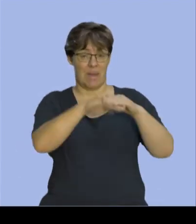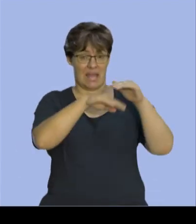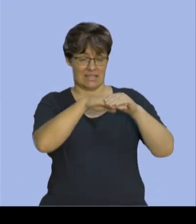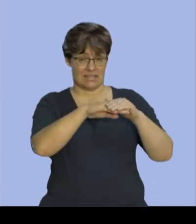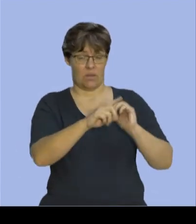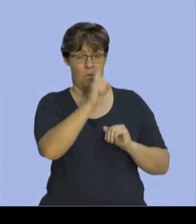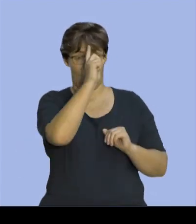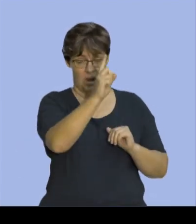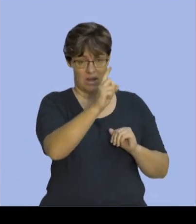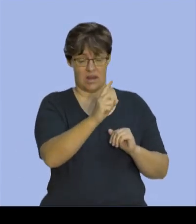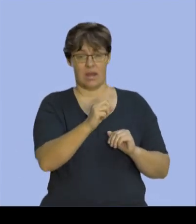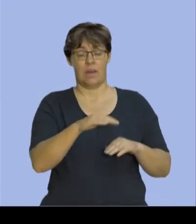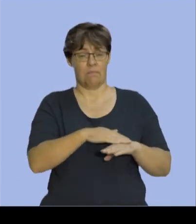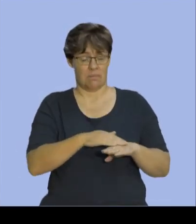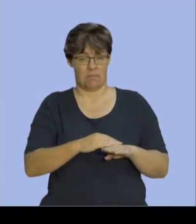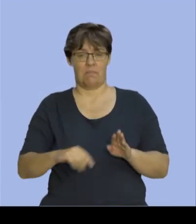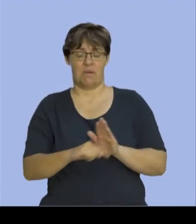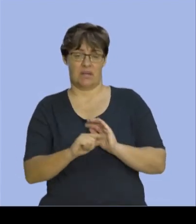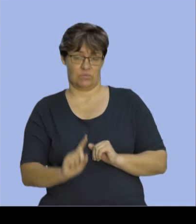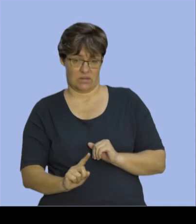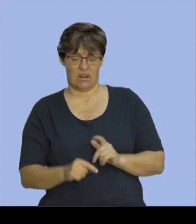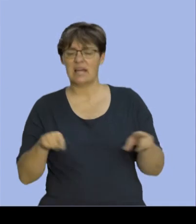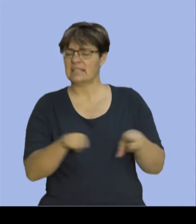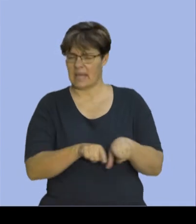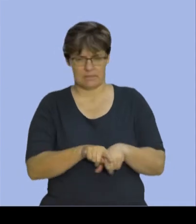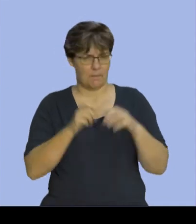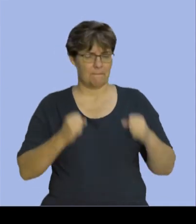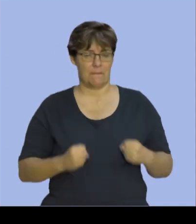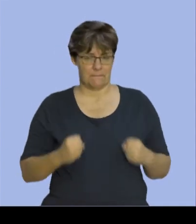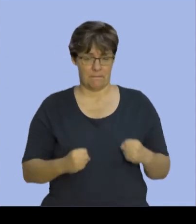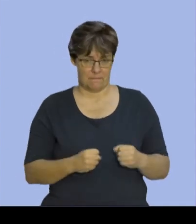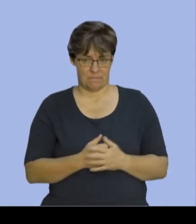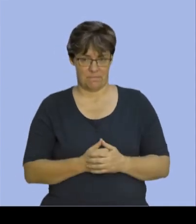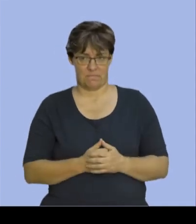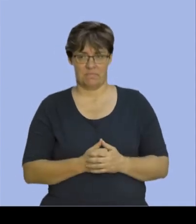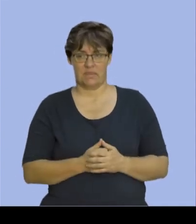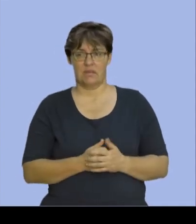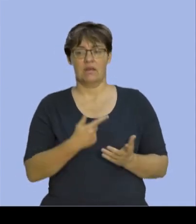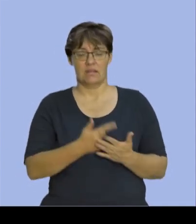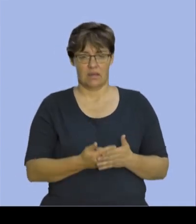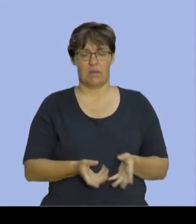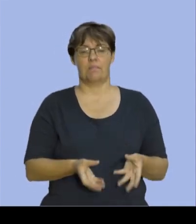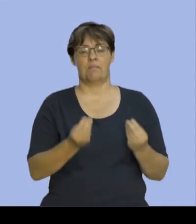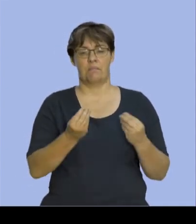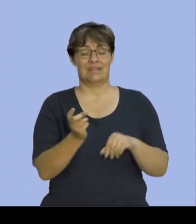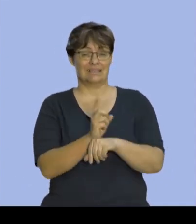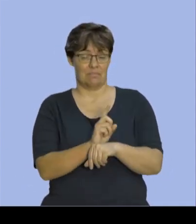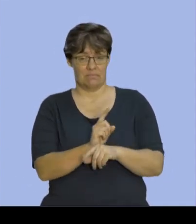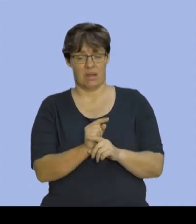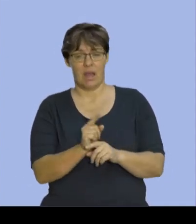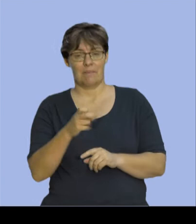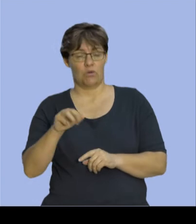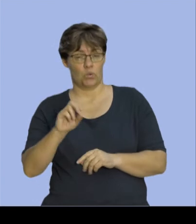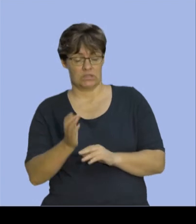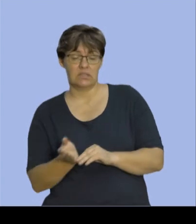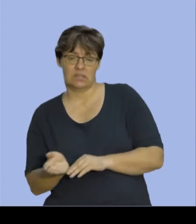because remember, max is 1, minimum is -1. So it's still the very same thing if we were to use that formula. And then I did